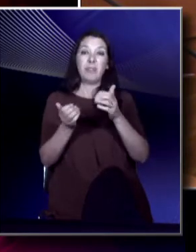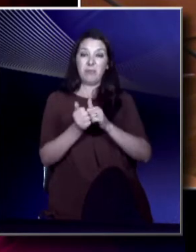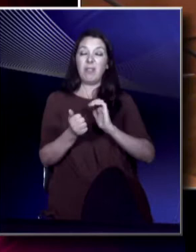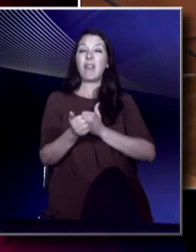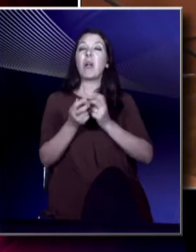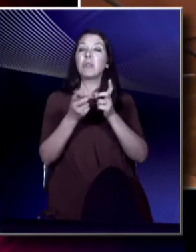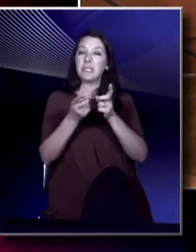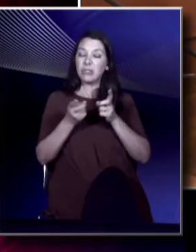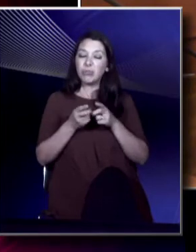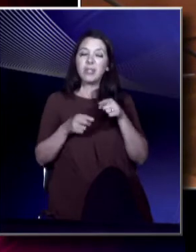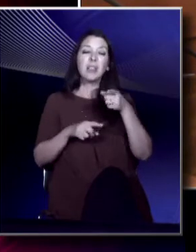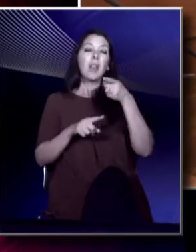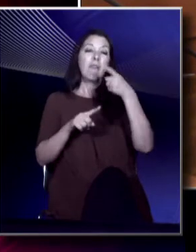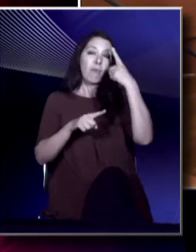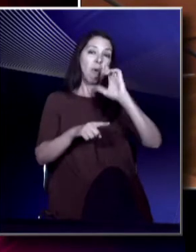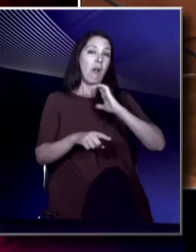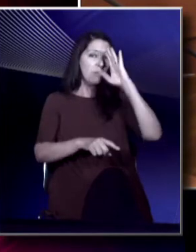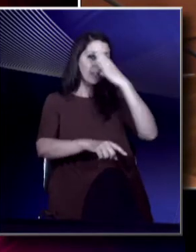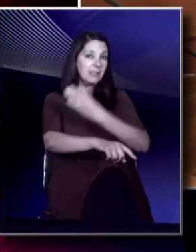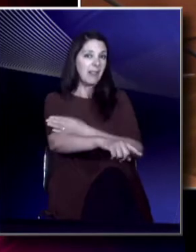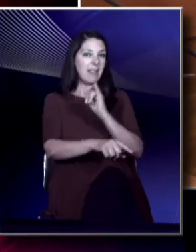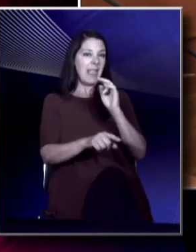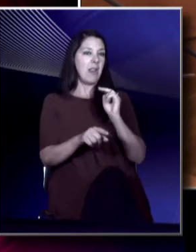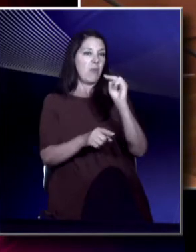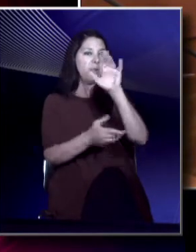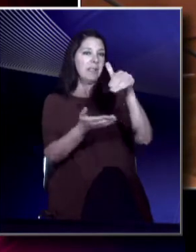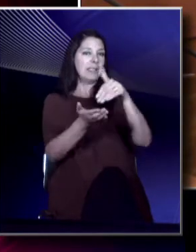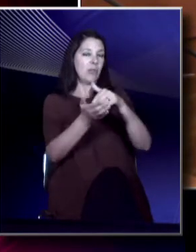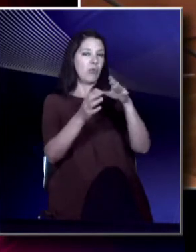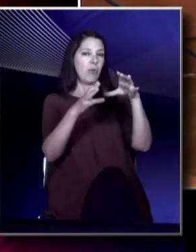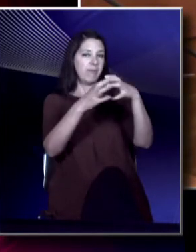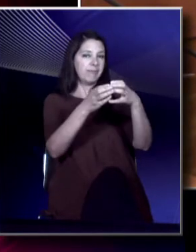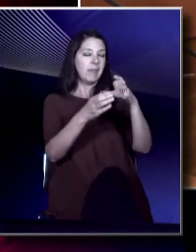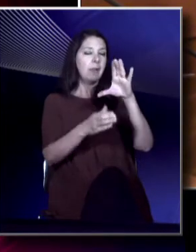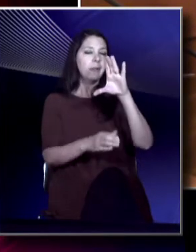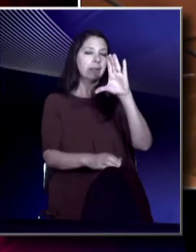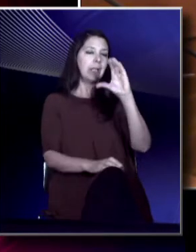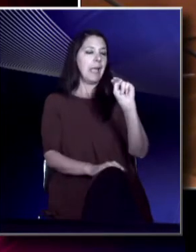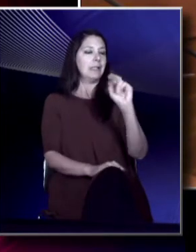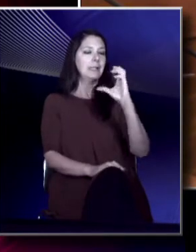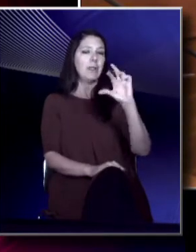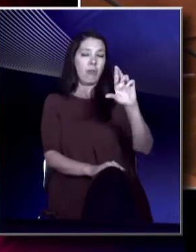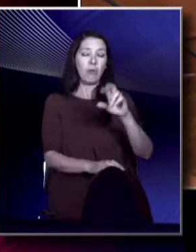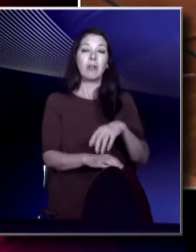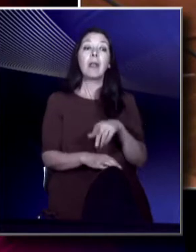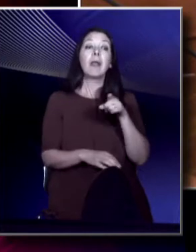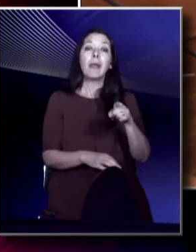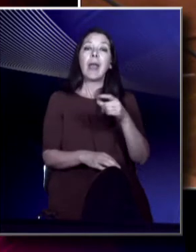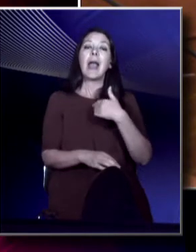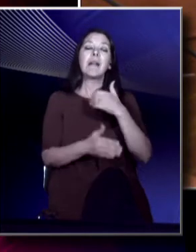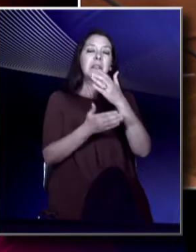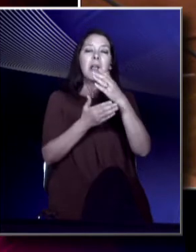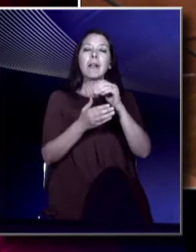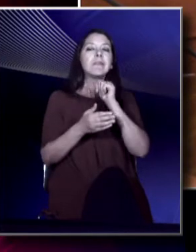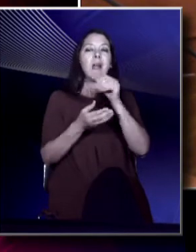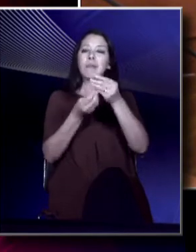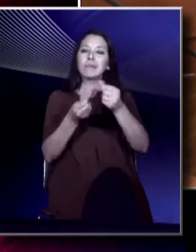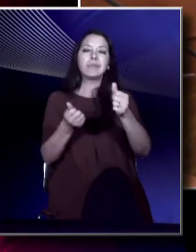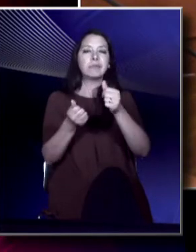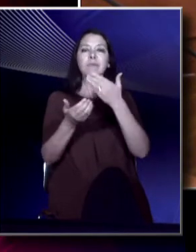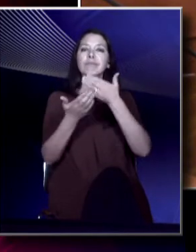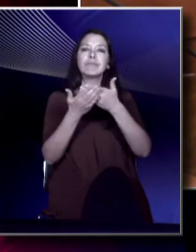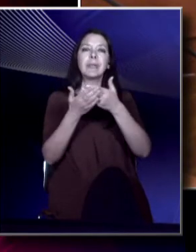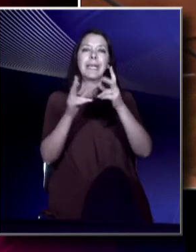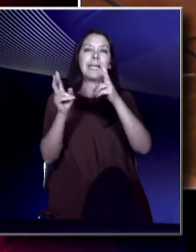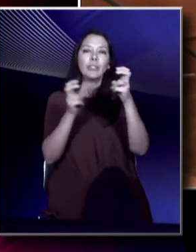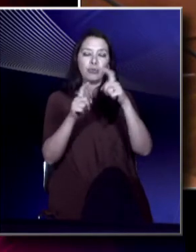our son from the North Central Cooperative. In this recorded meeting, she made specific promises to my family to resolve some of these issues that were